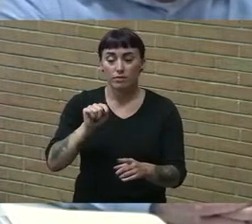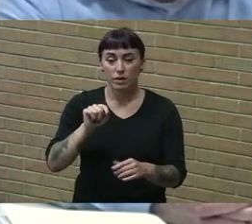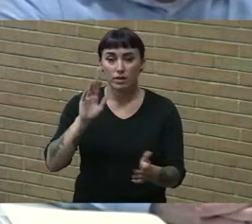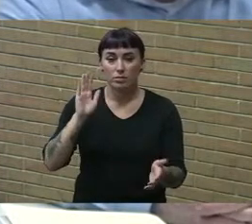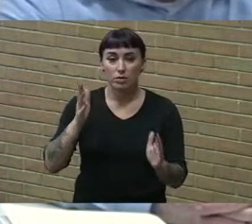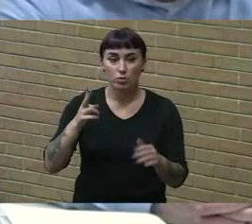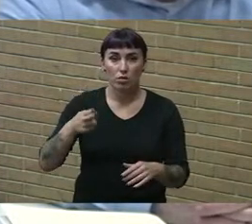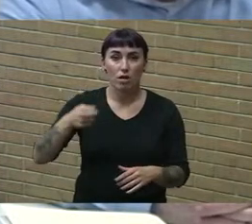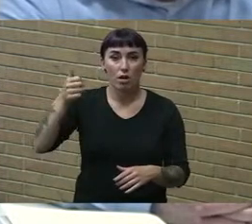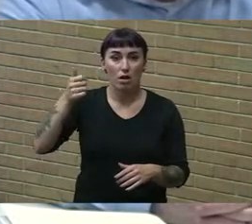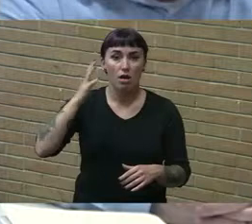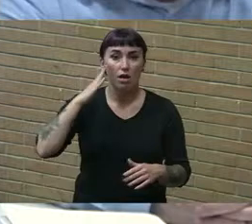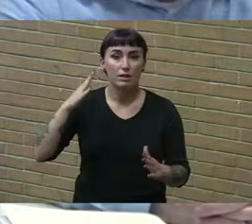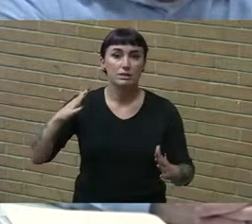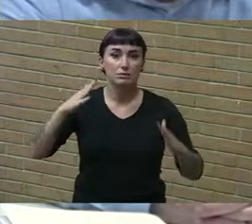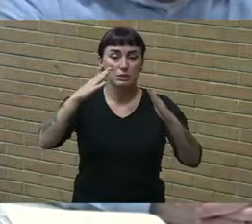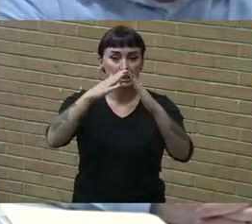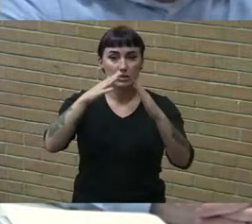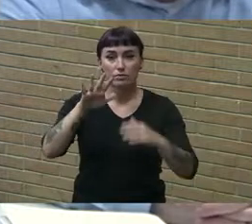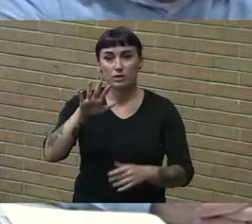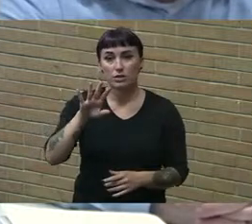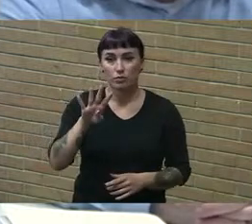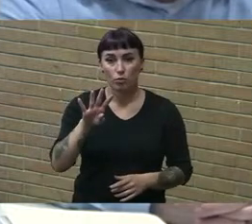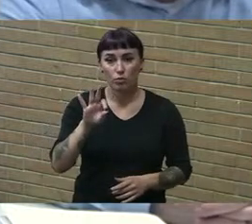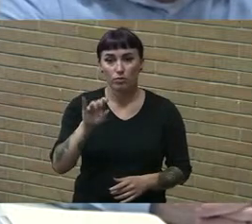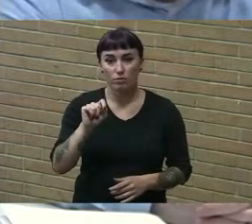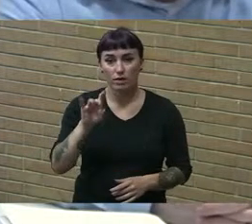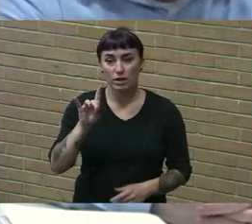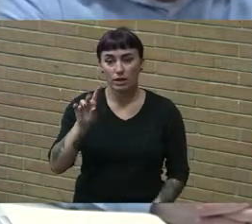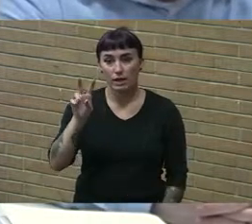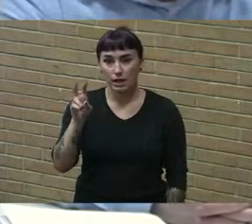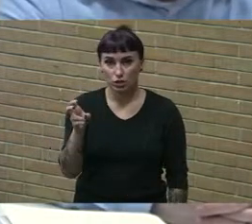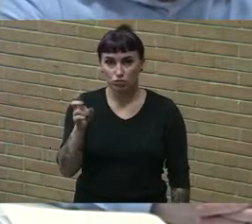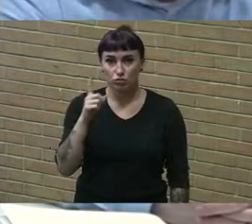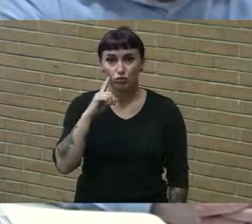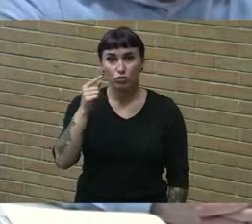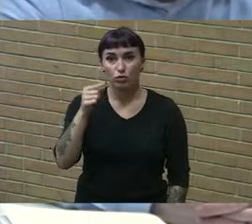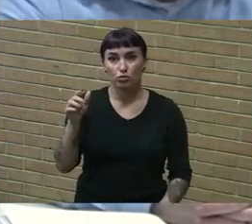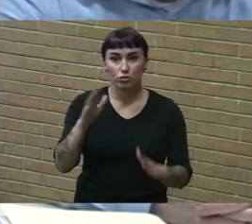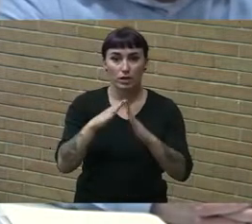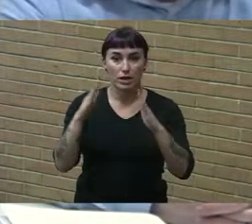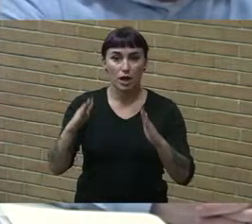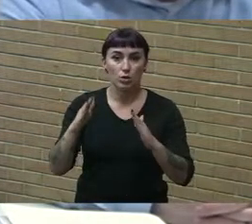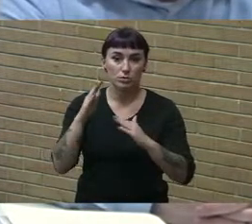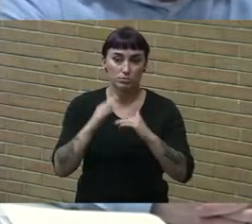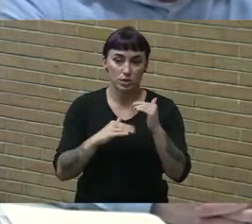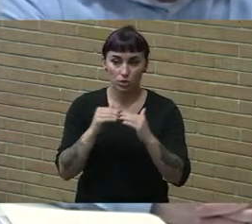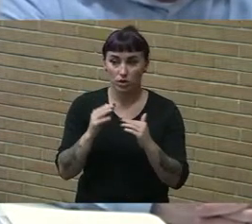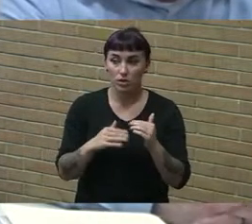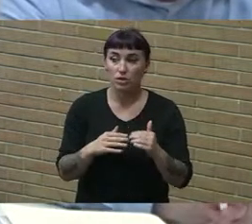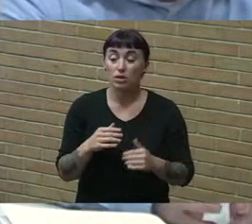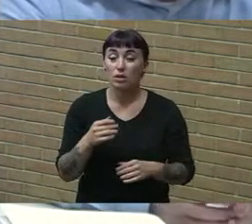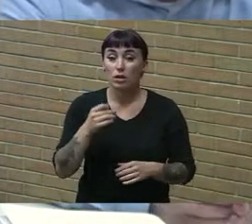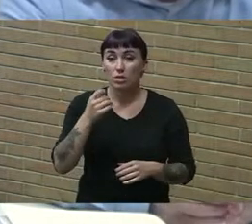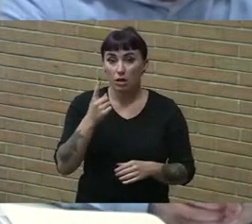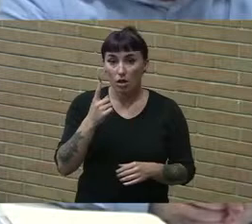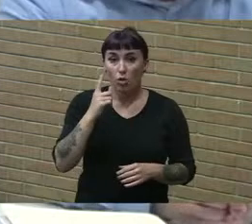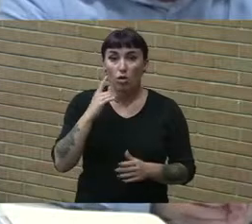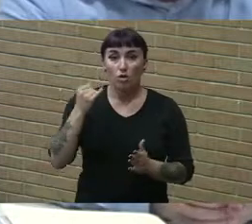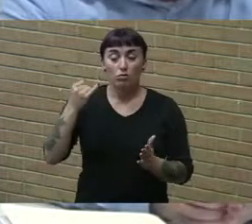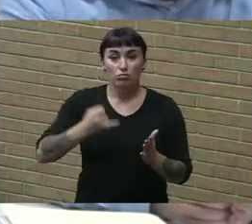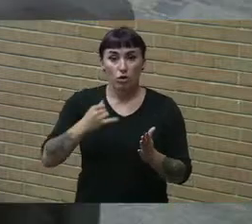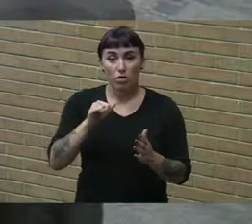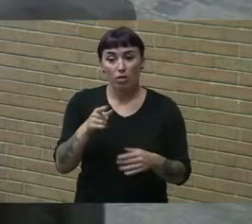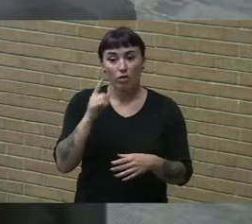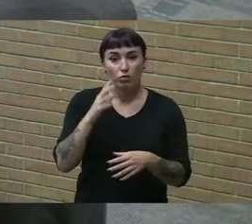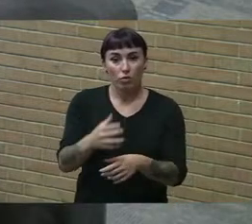highest peak of 54 feet 8 inches for the greenhouse buildings. So among the drawings which